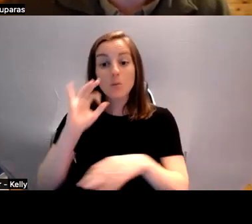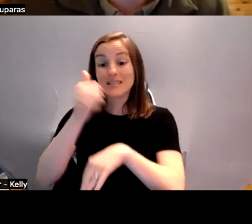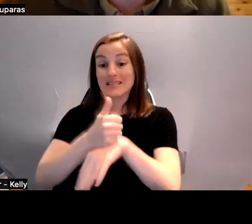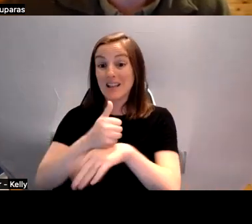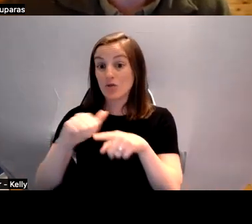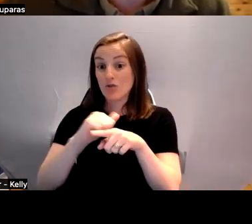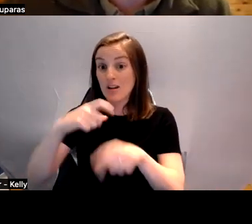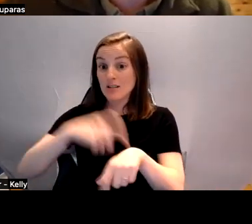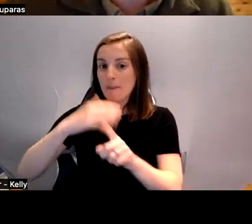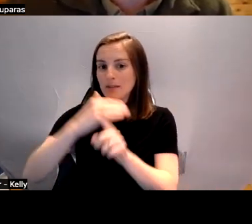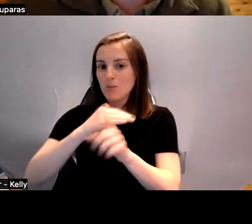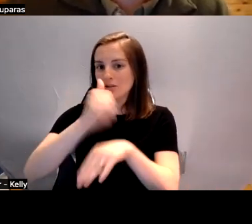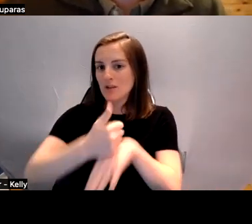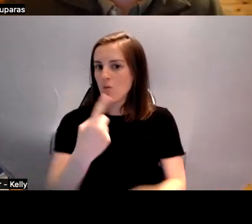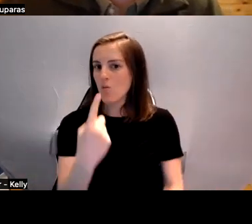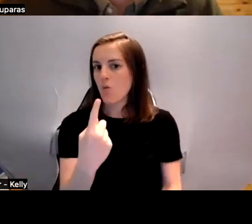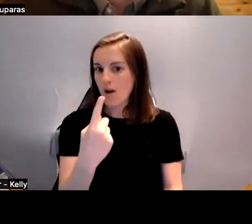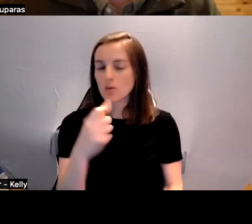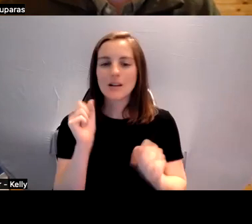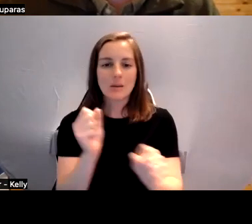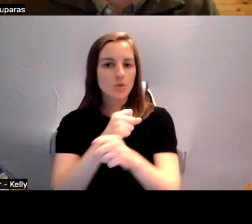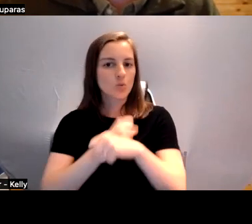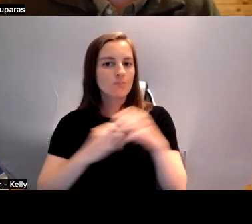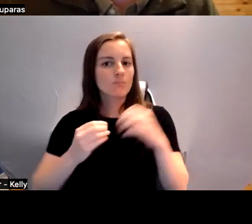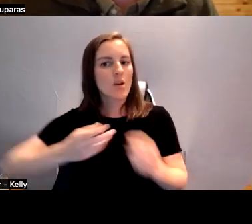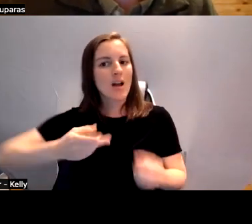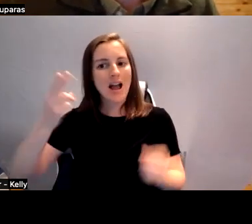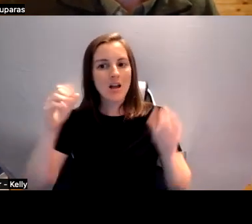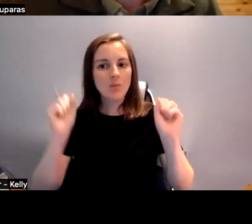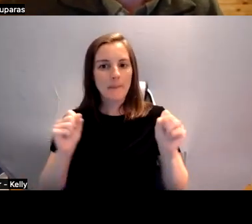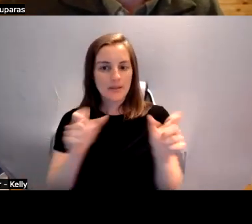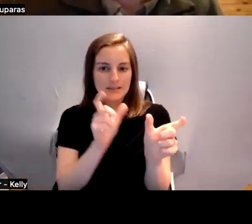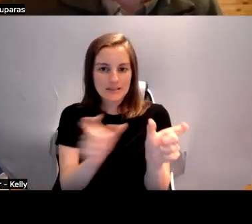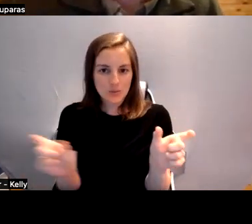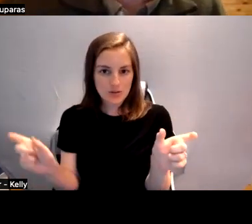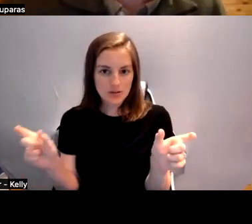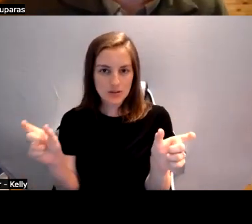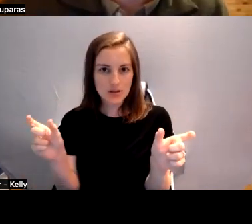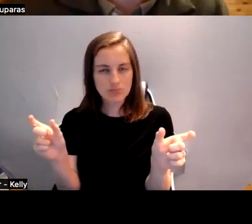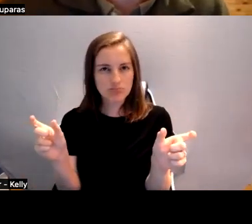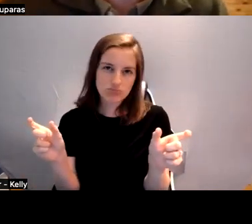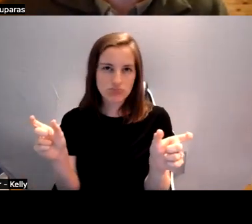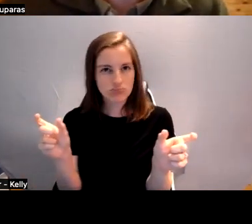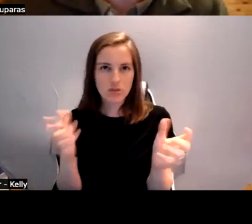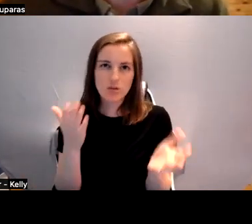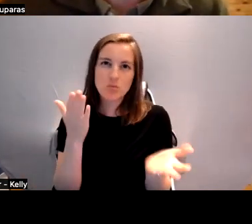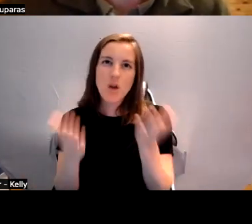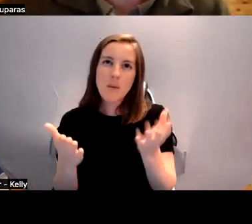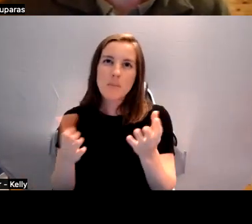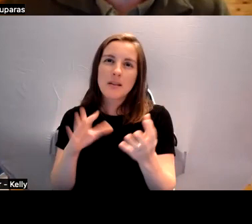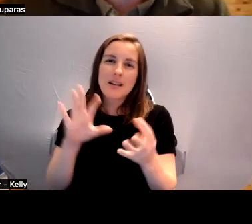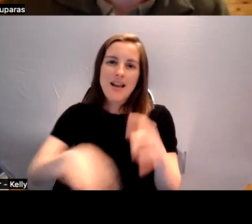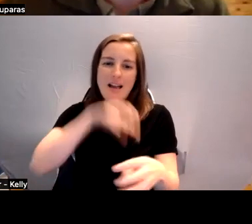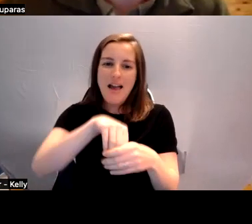according to the laws. So we can produce a higher probability sequences, probably by getting some bias by reducing